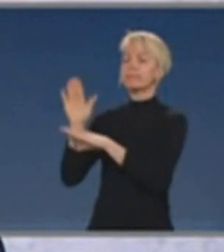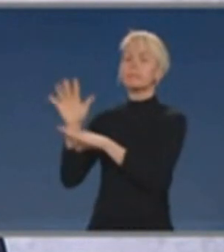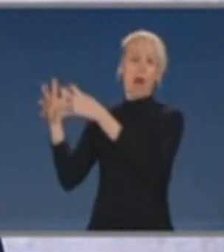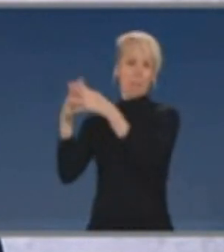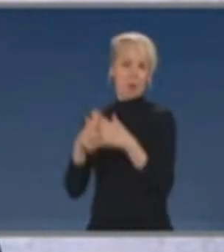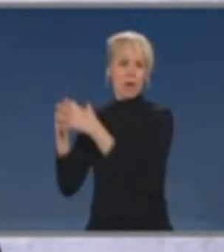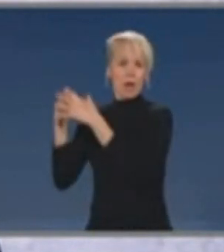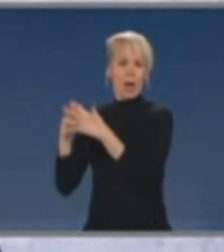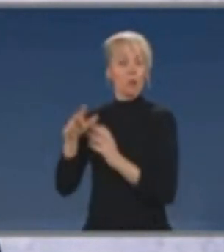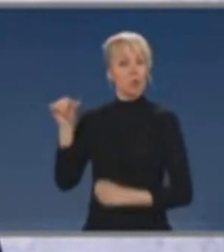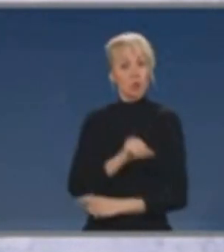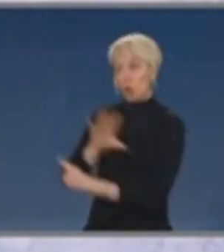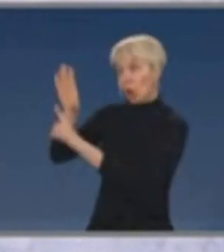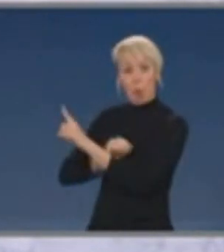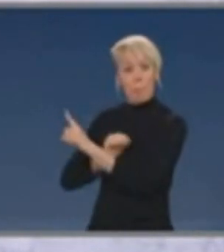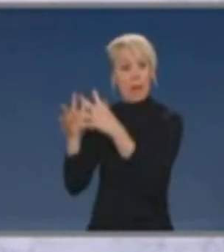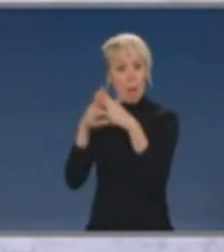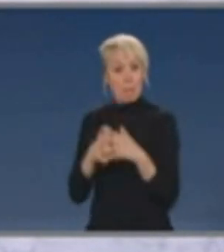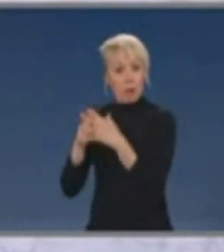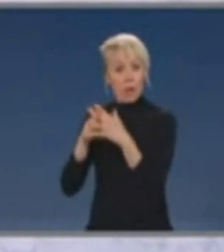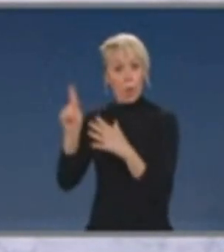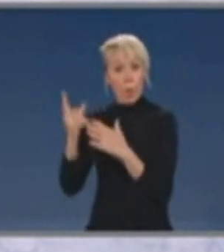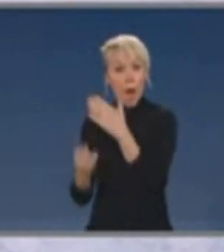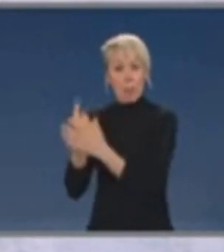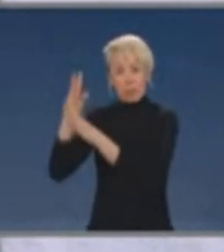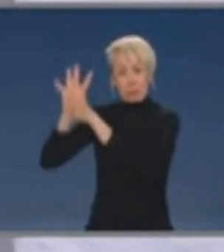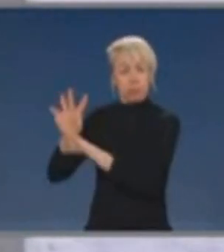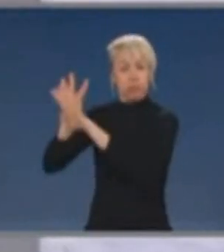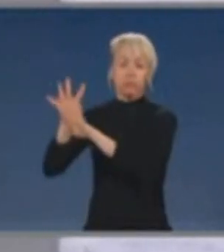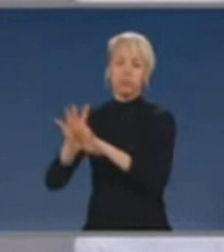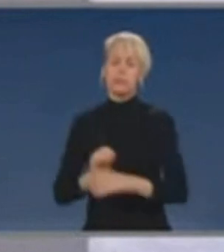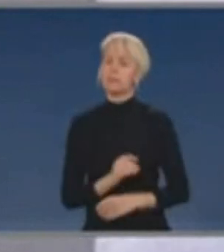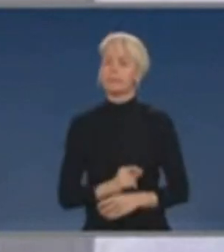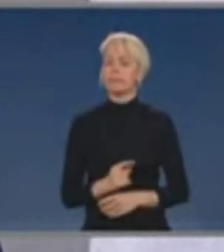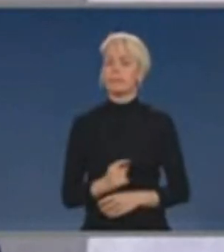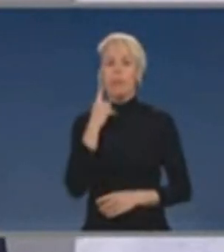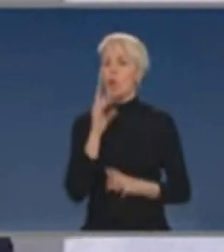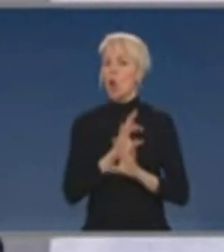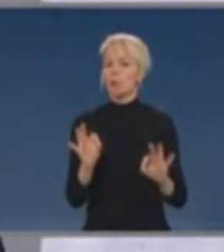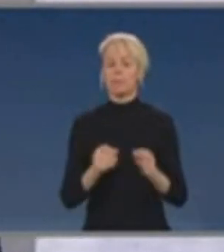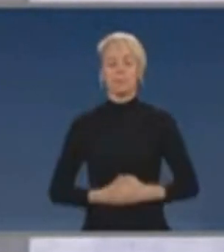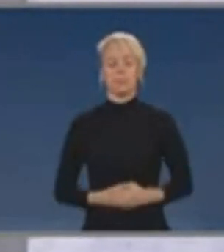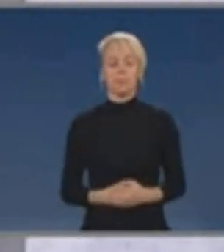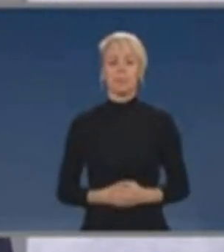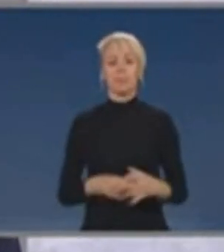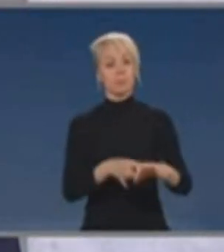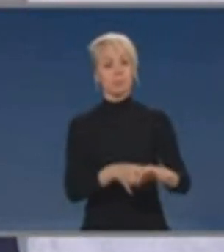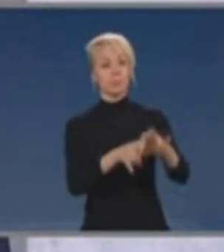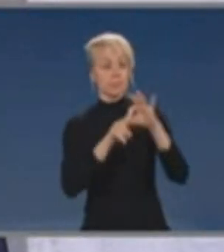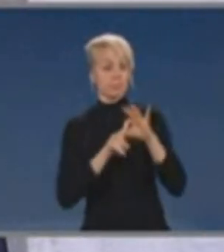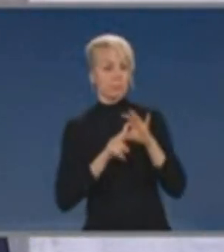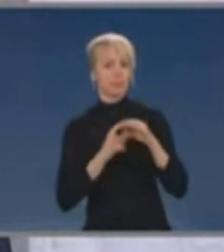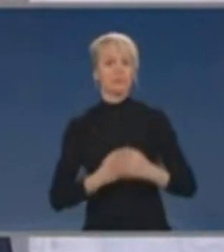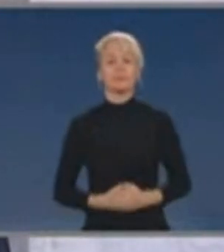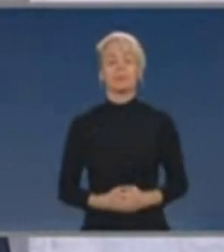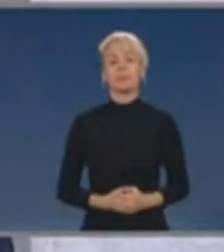Australians and not appropriate what's happening in other countries to our country at this time. Phil. Back on the budget, and this is against the backdrop of some numbers